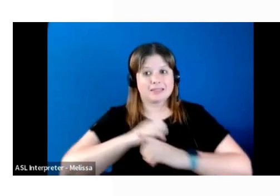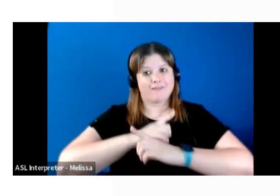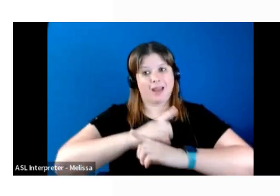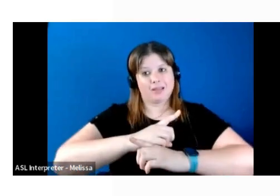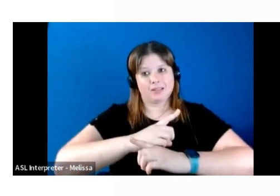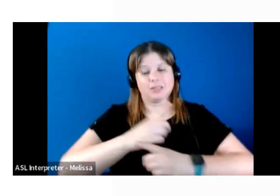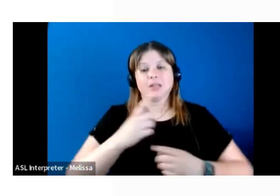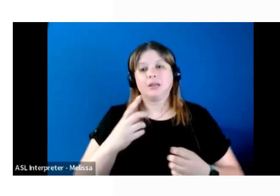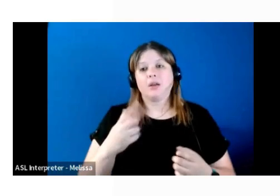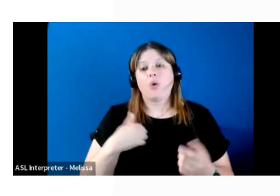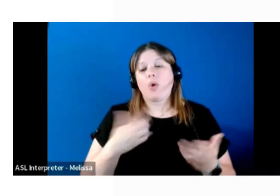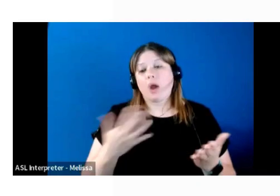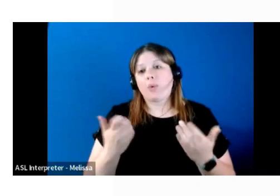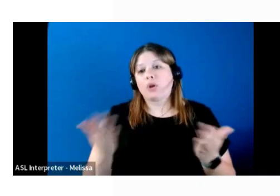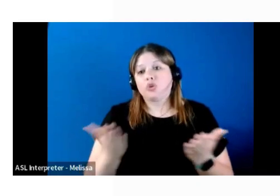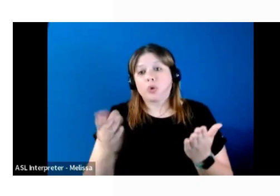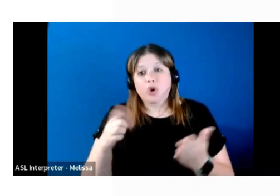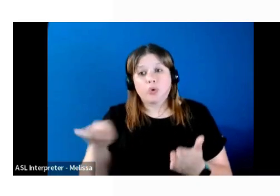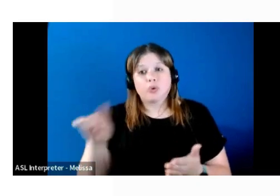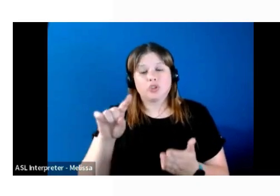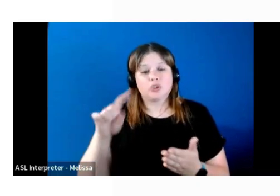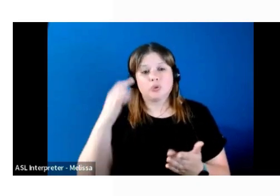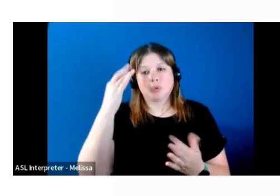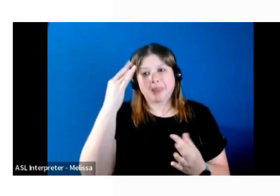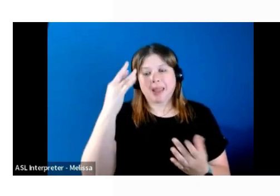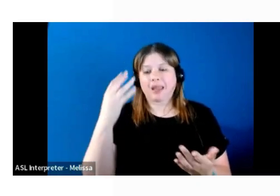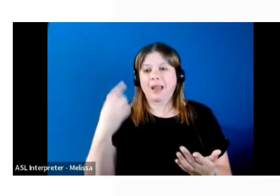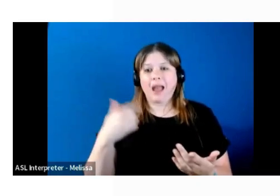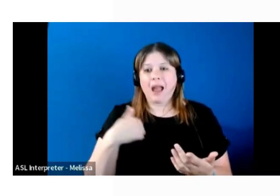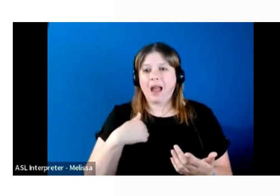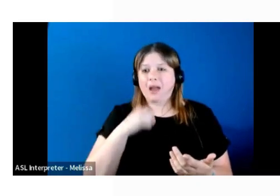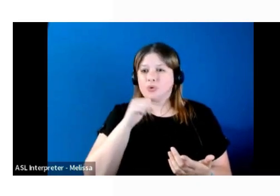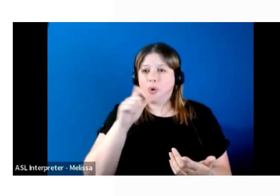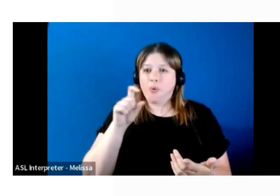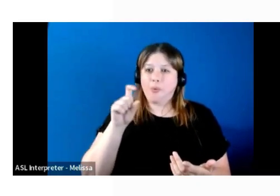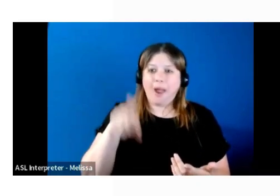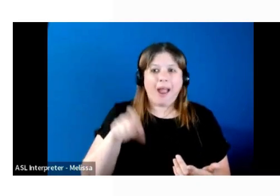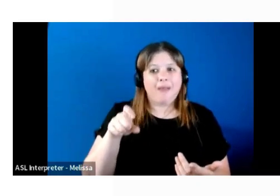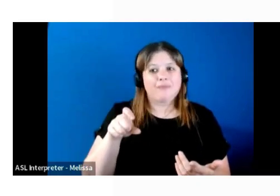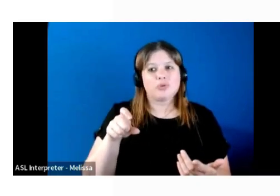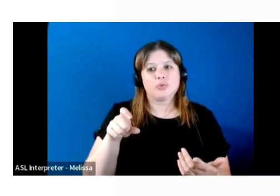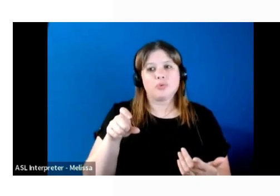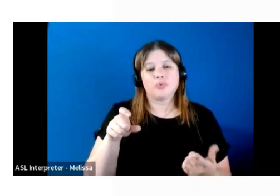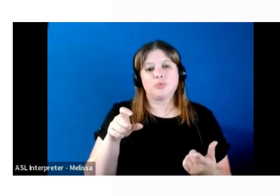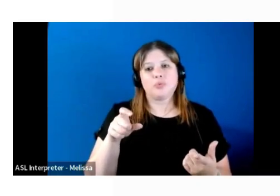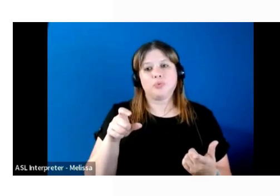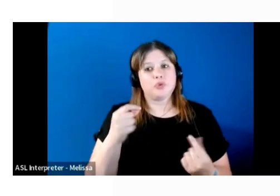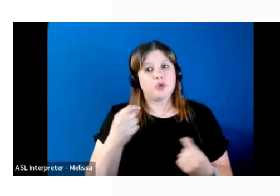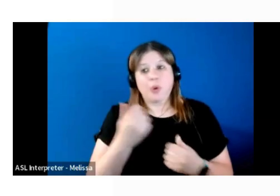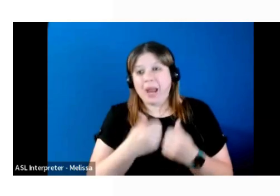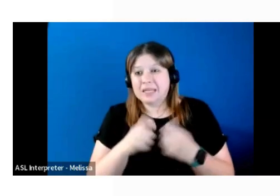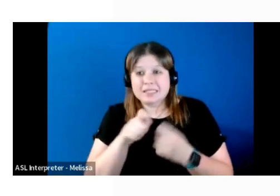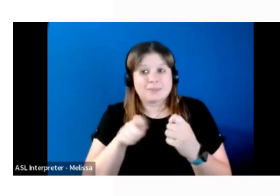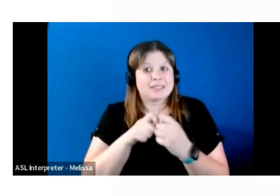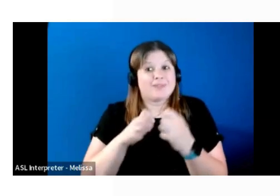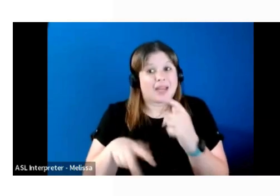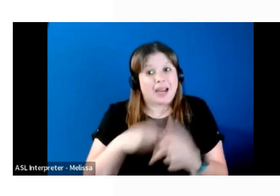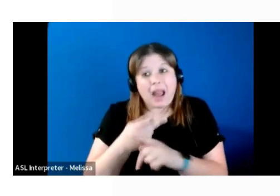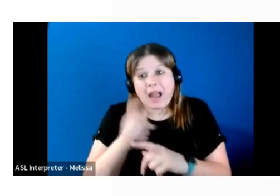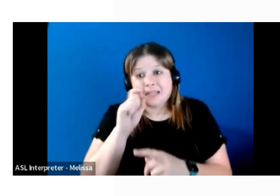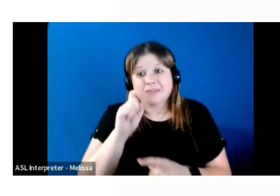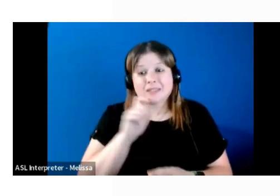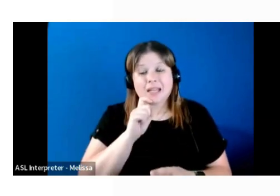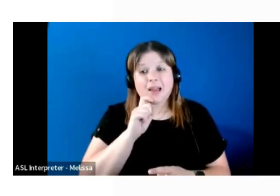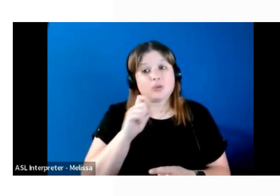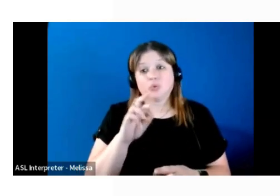I want to encourage you to think, I don't really have to do any particular kind of sex or any sex at all if I